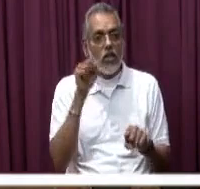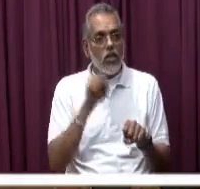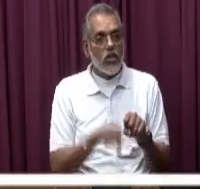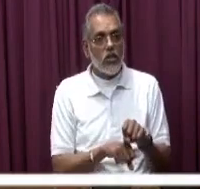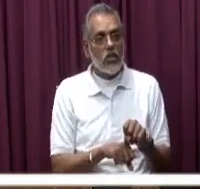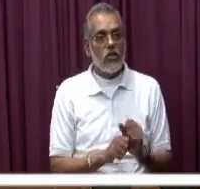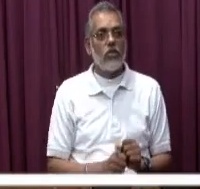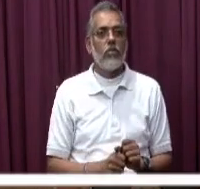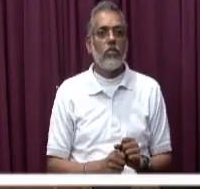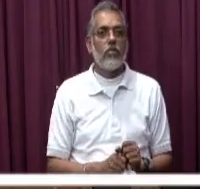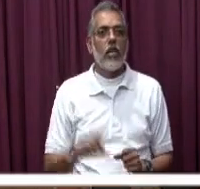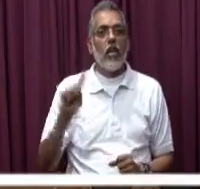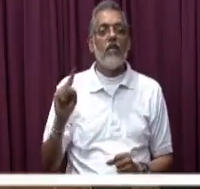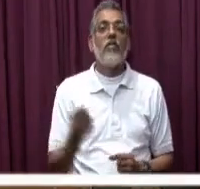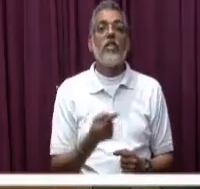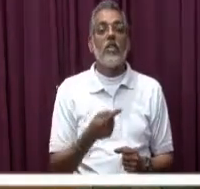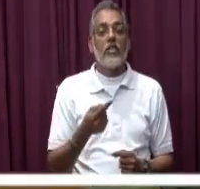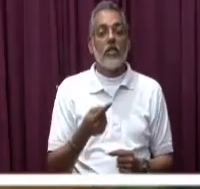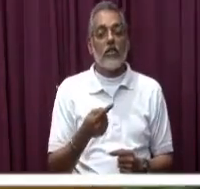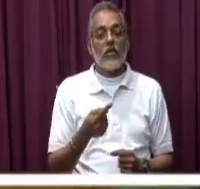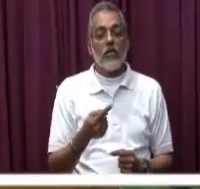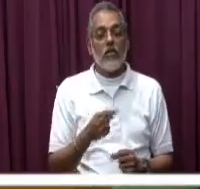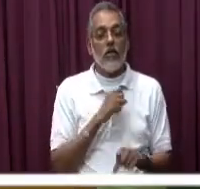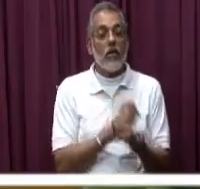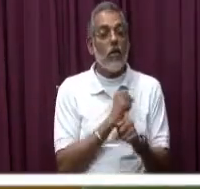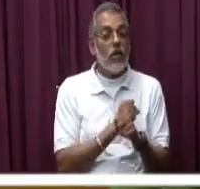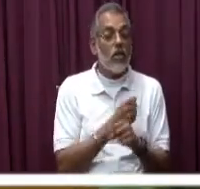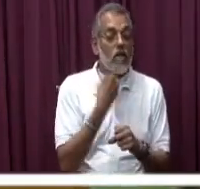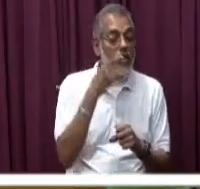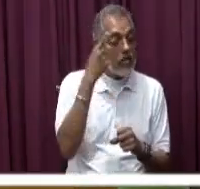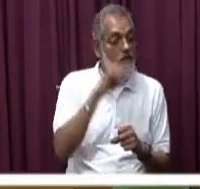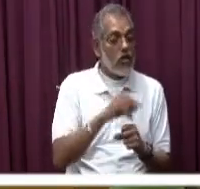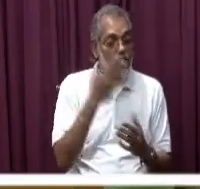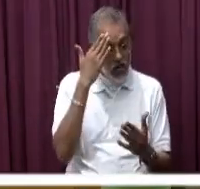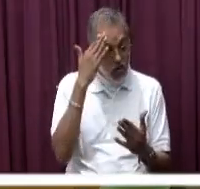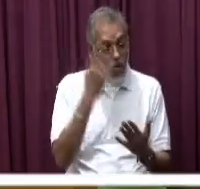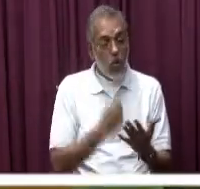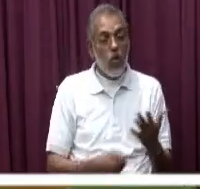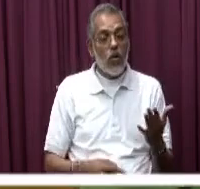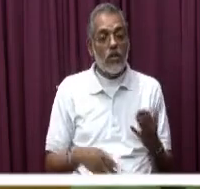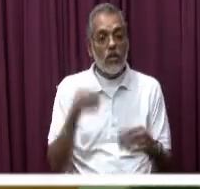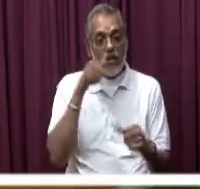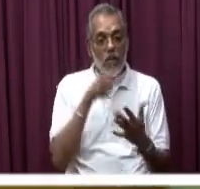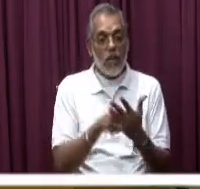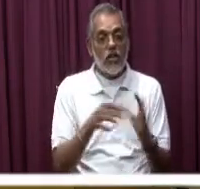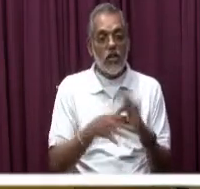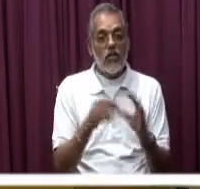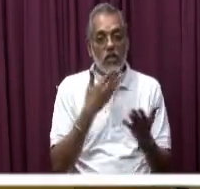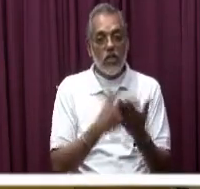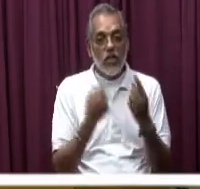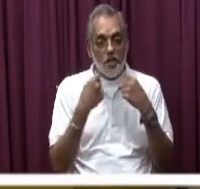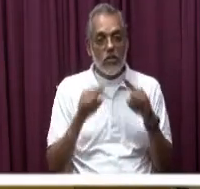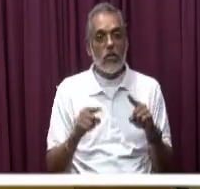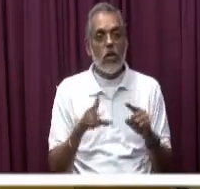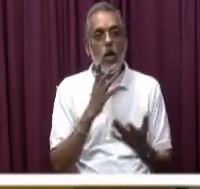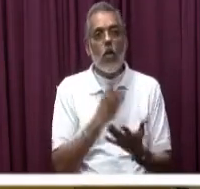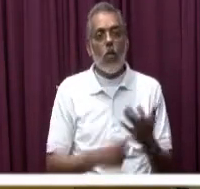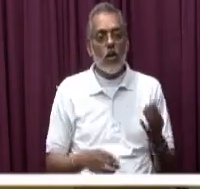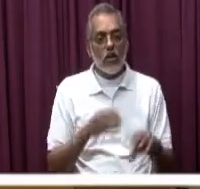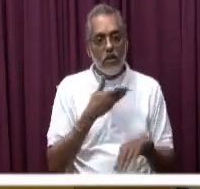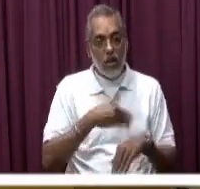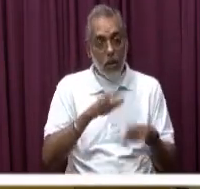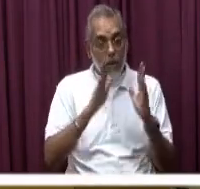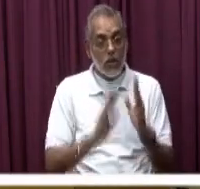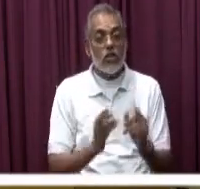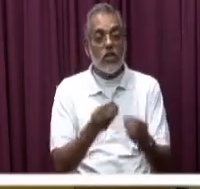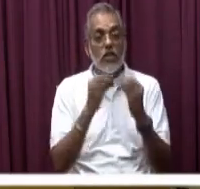first obligation the Christian has is to know what the gospel teaches. What was handed to us by the apostles. That